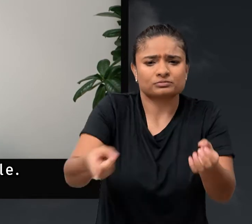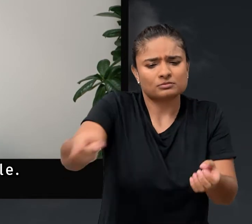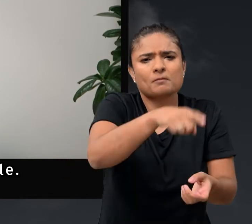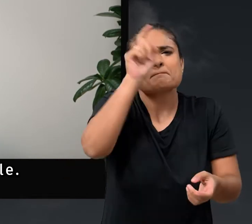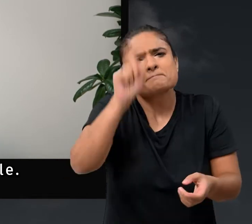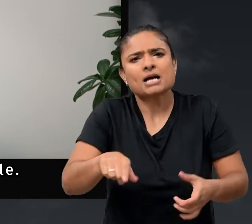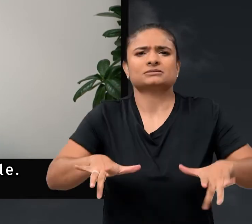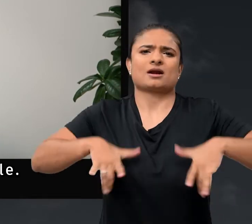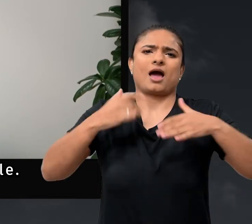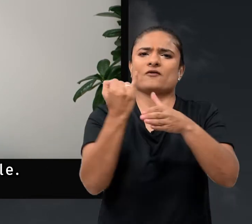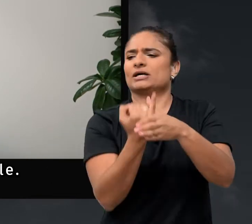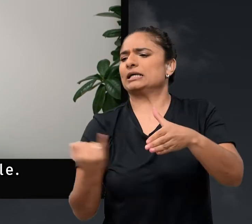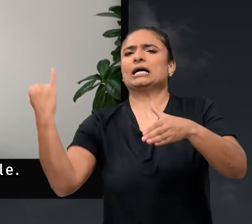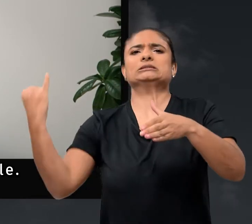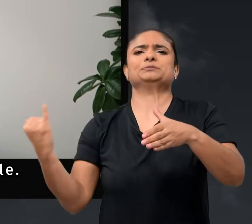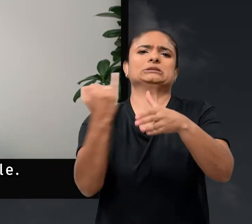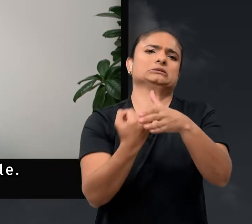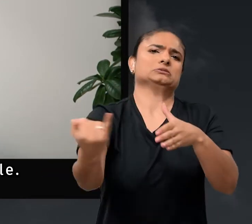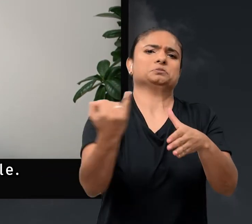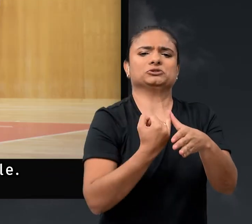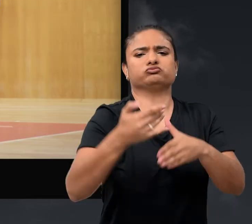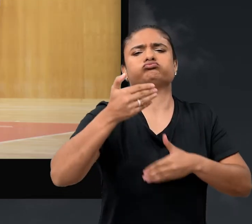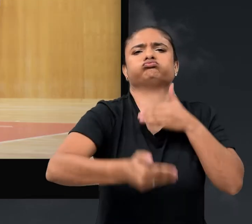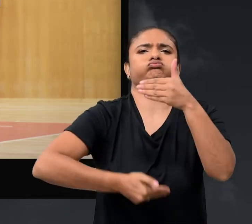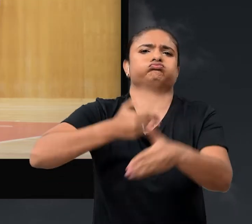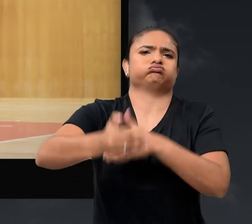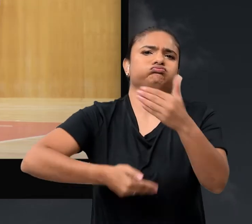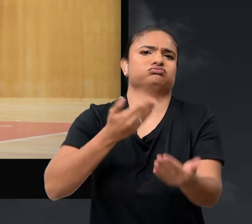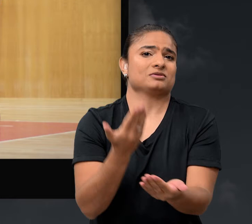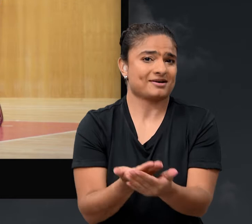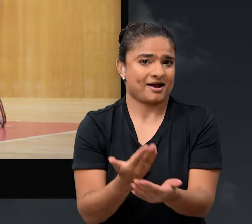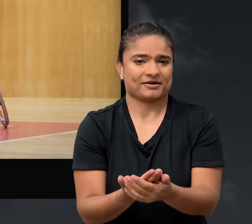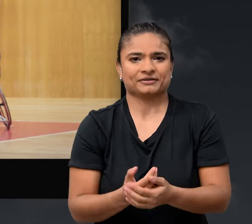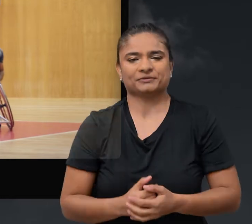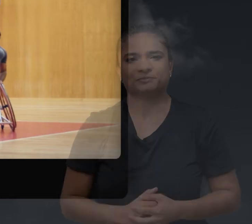as independently as possible.